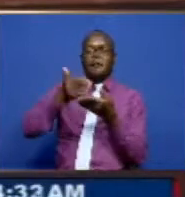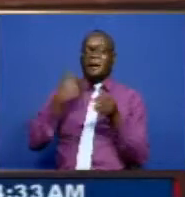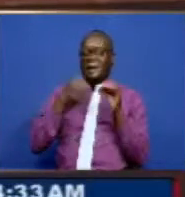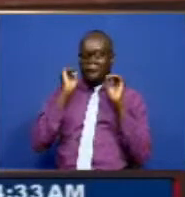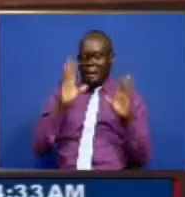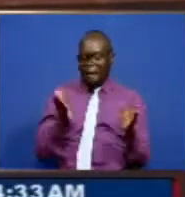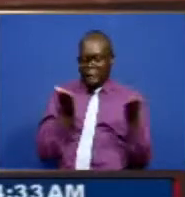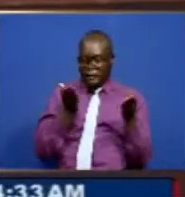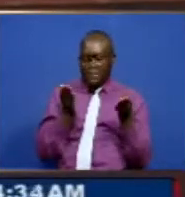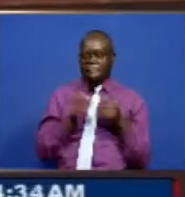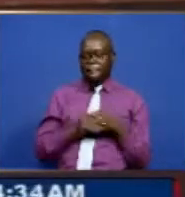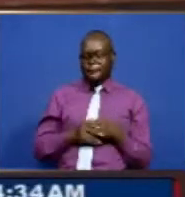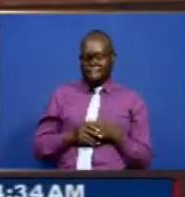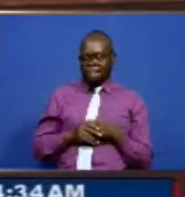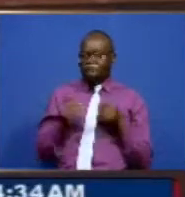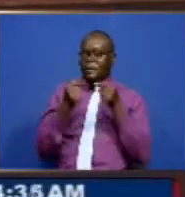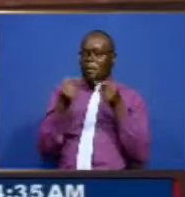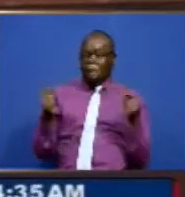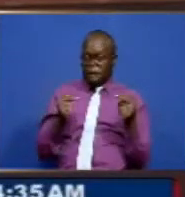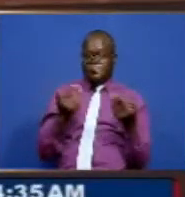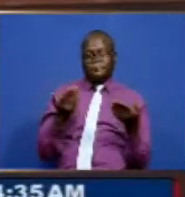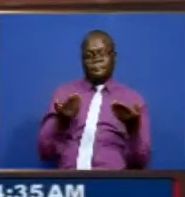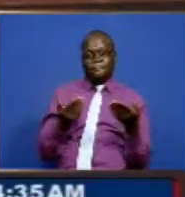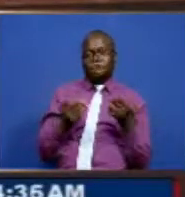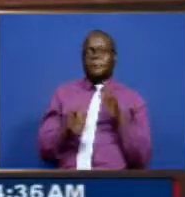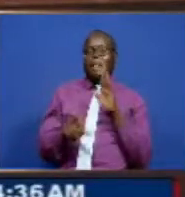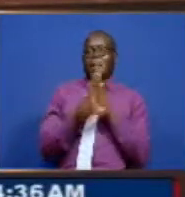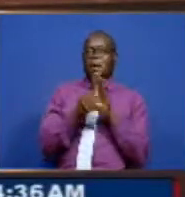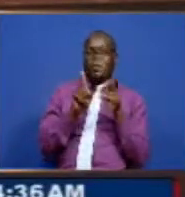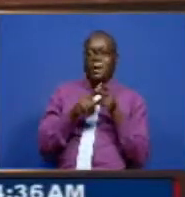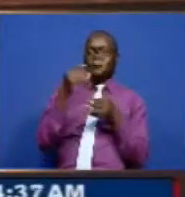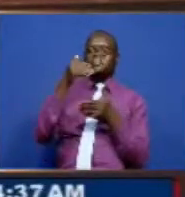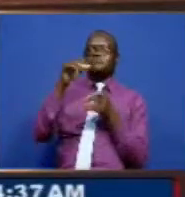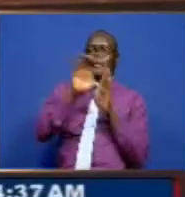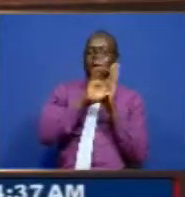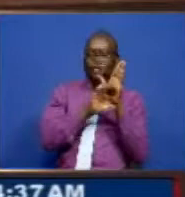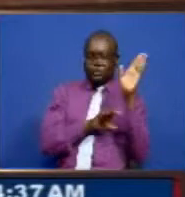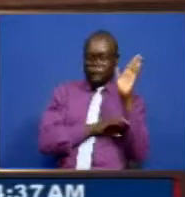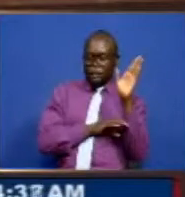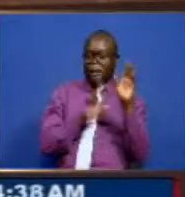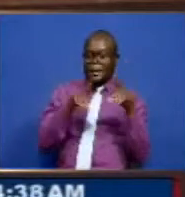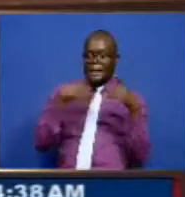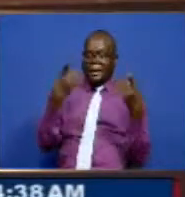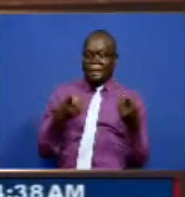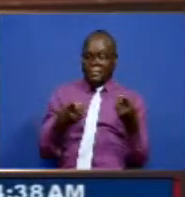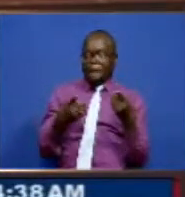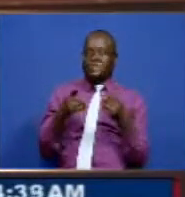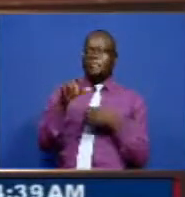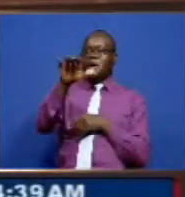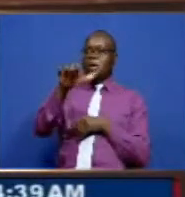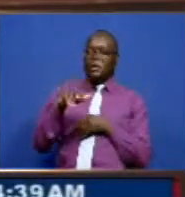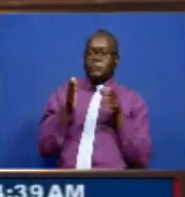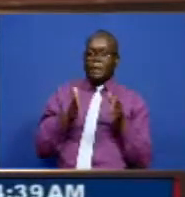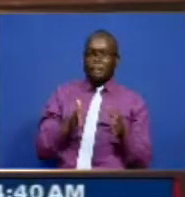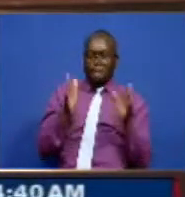to service, contrary to the provisions of the laws and the Constitution. The departments of roads and public